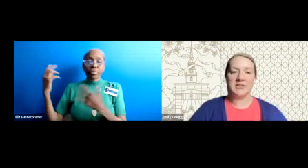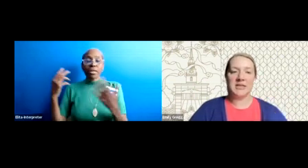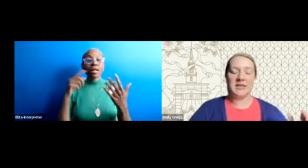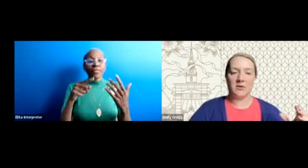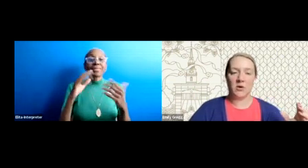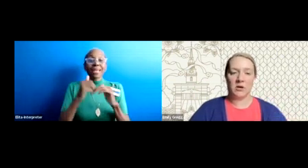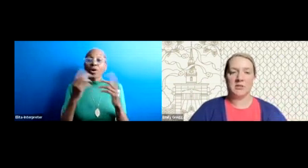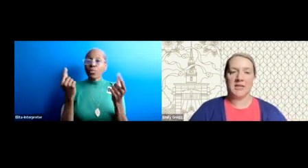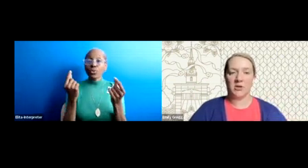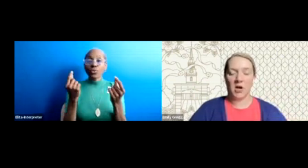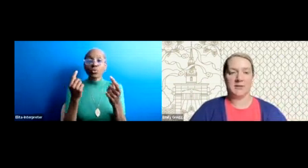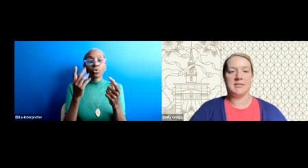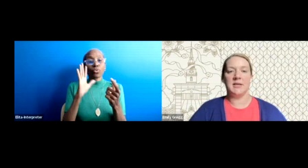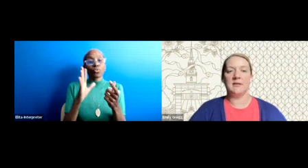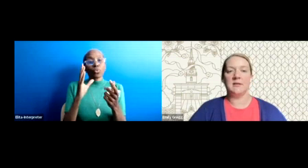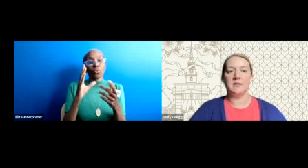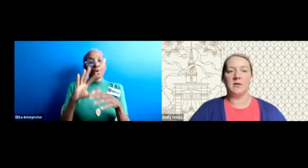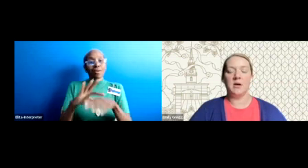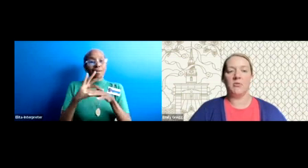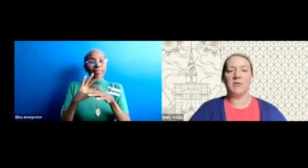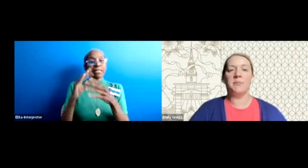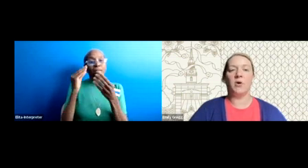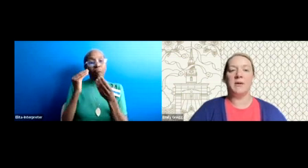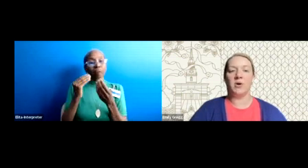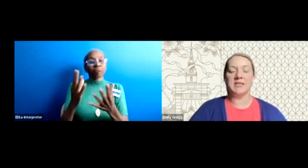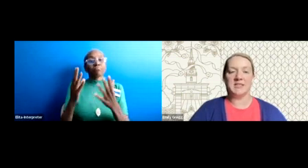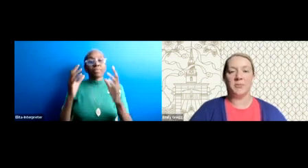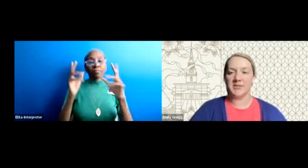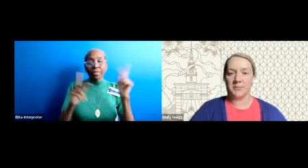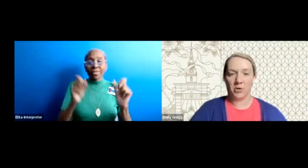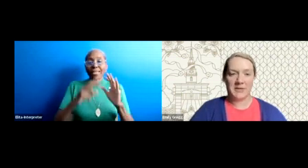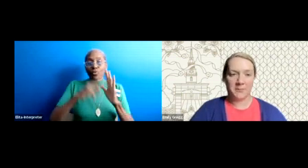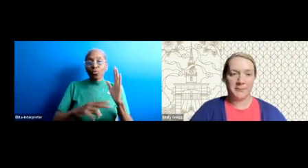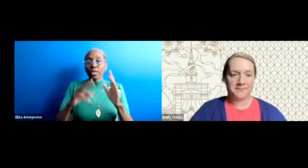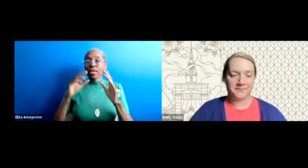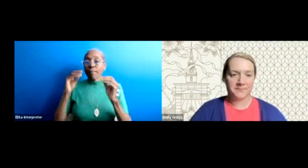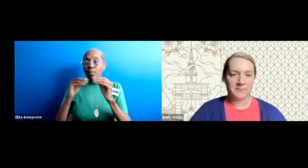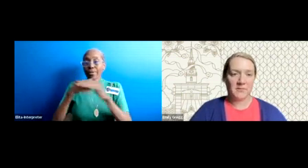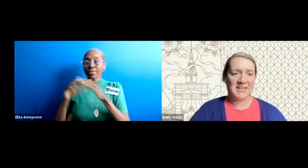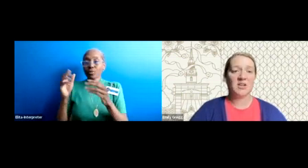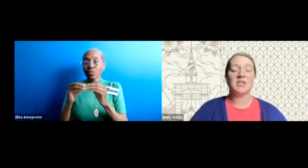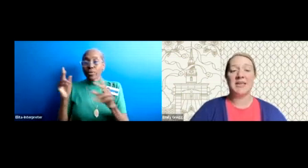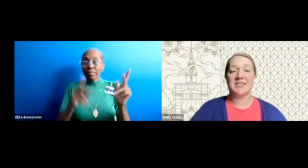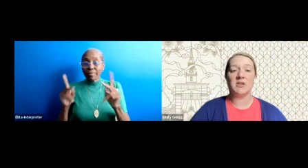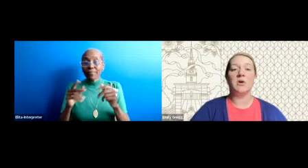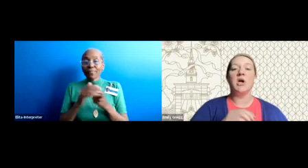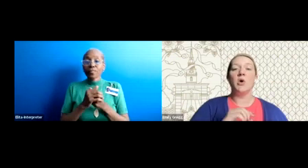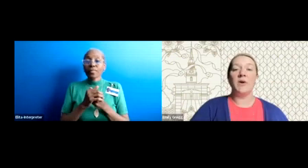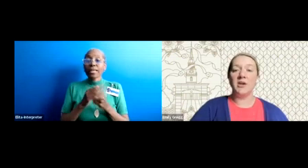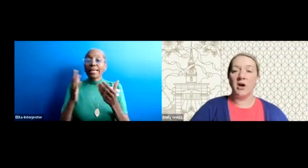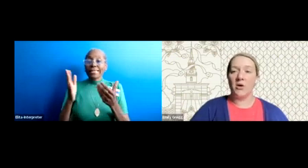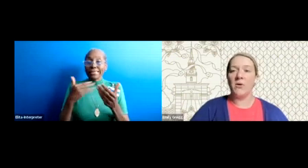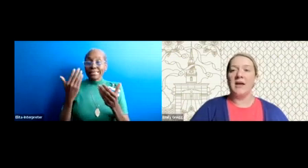just the way to go to get your content readable and more accessible to more people. It's also